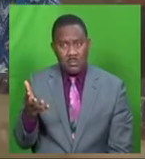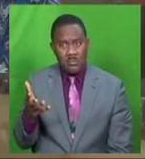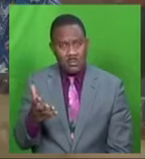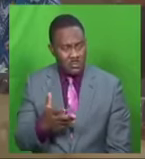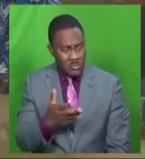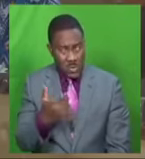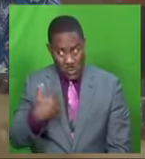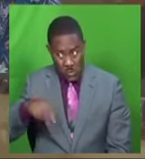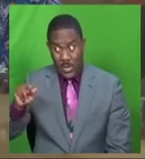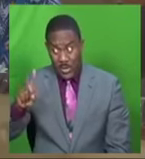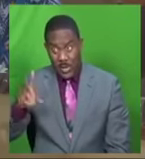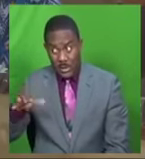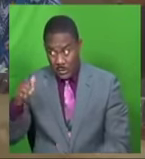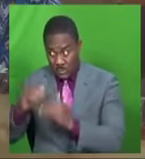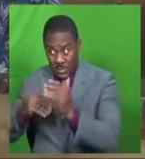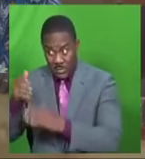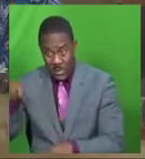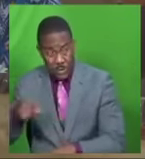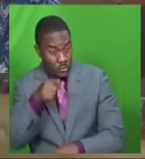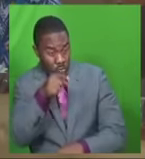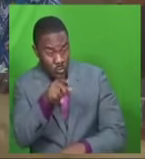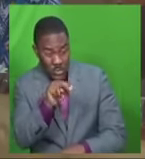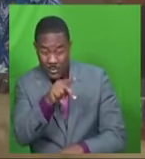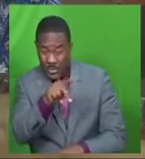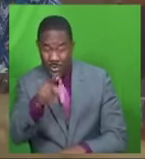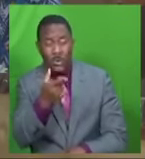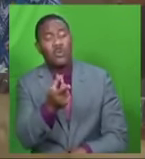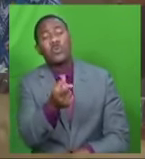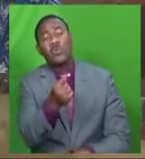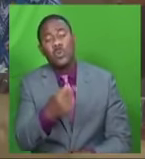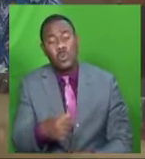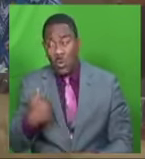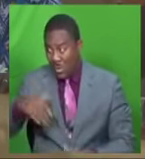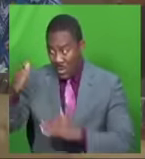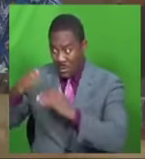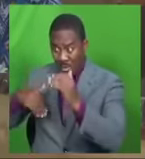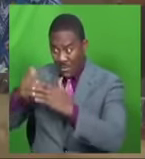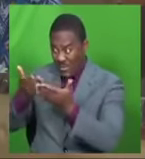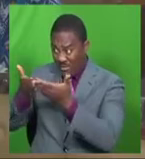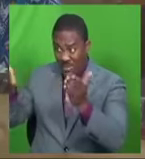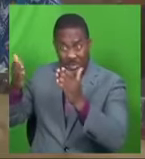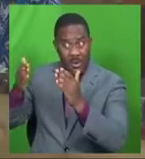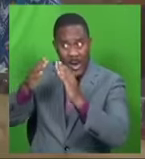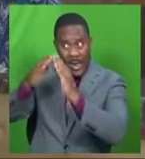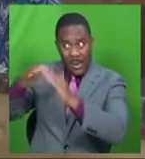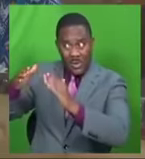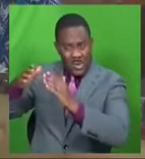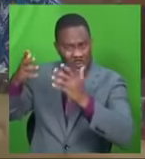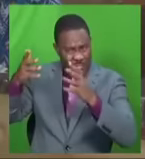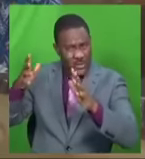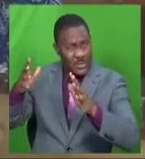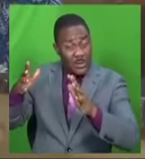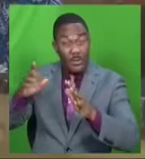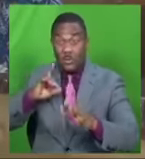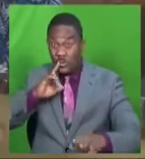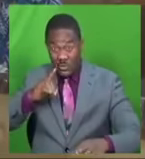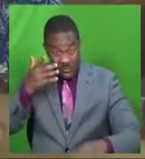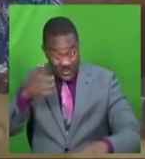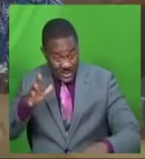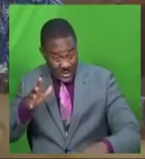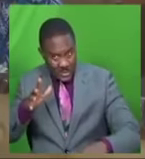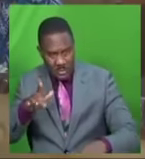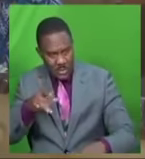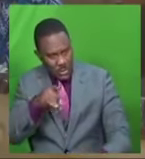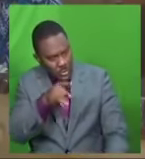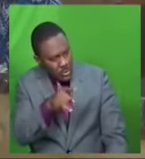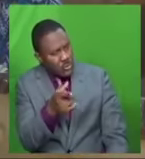and tell Ghanaians what you also did. Yeah. We built something we call Sagaleme for people to live in. But because of your